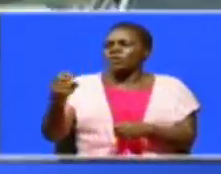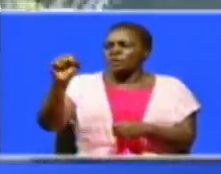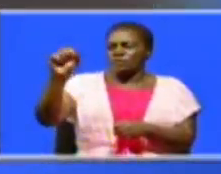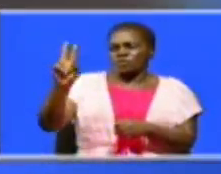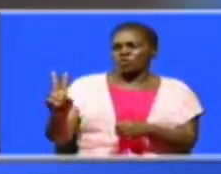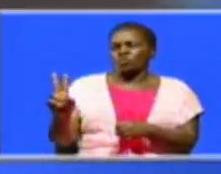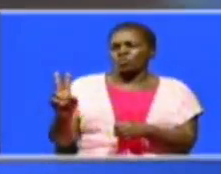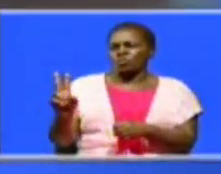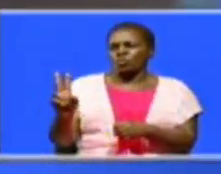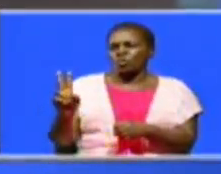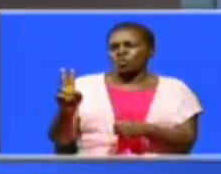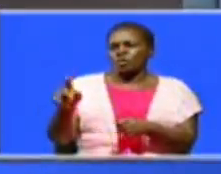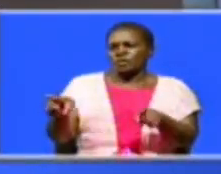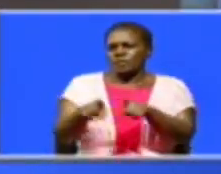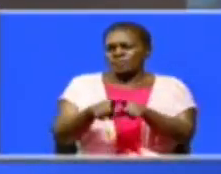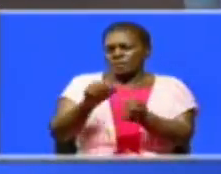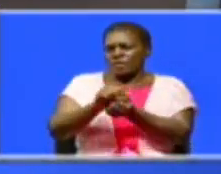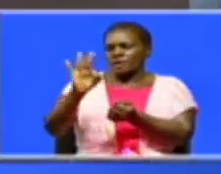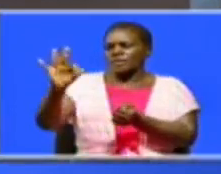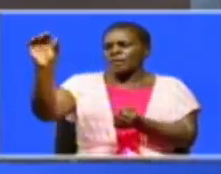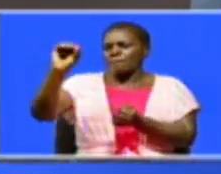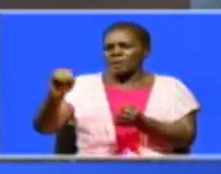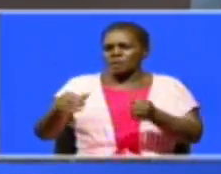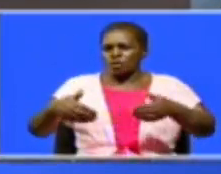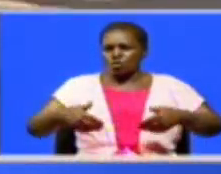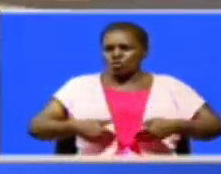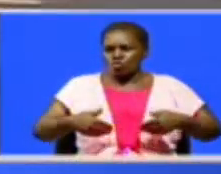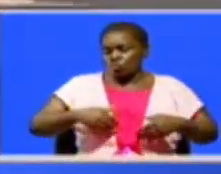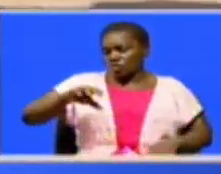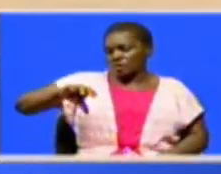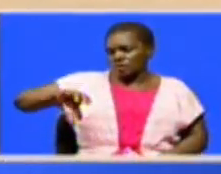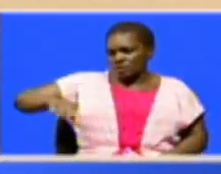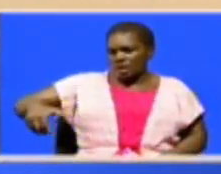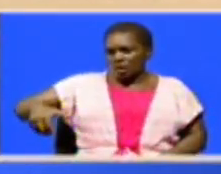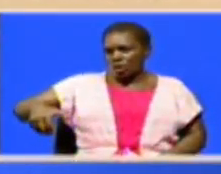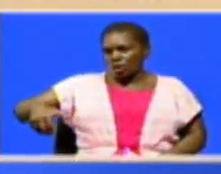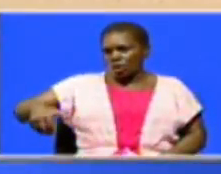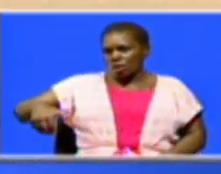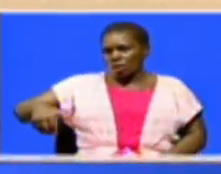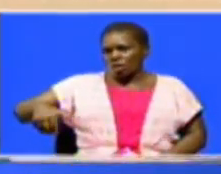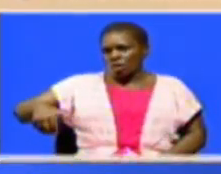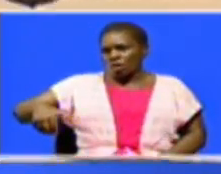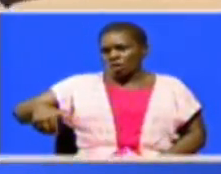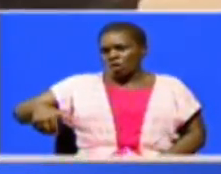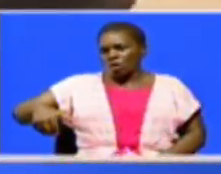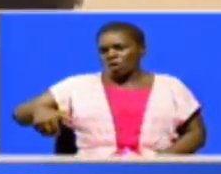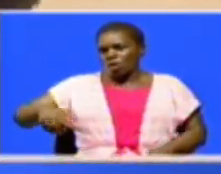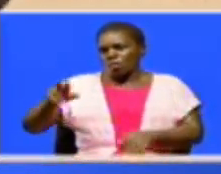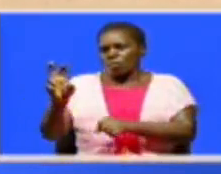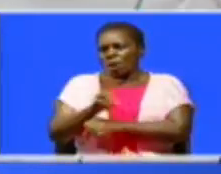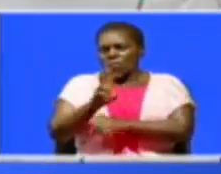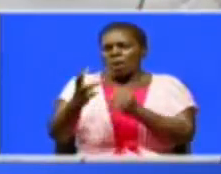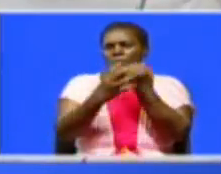3,252 shillings. Furthermore, nearly 13% of the youth living in urban areas are both multidimensionally and monetary